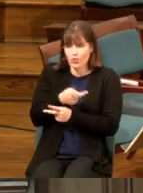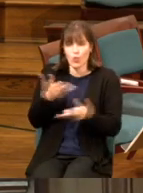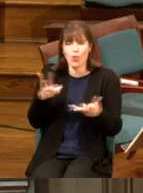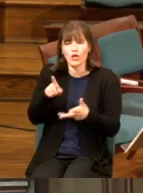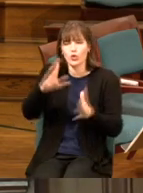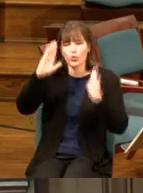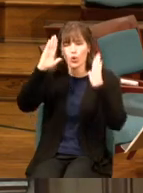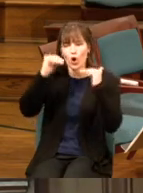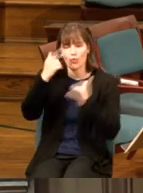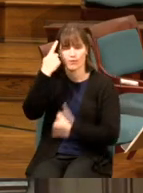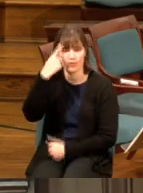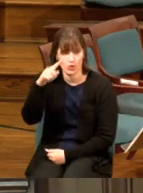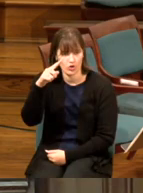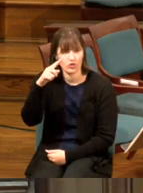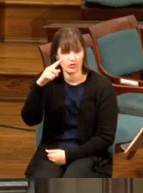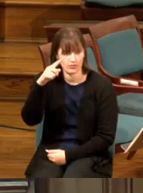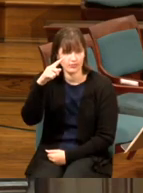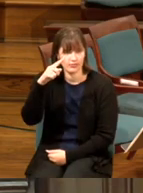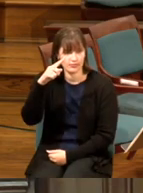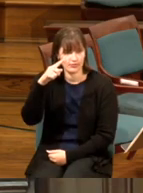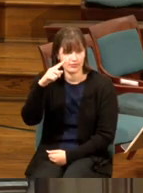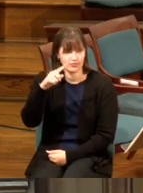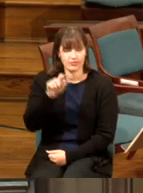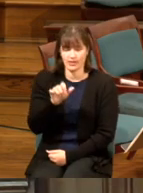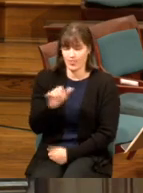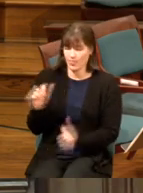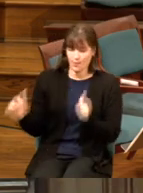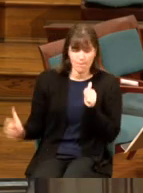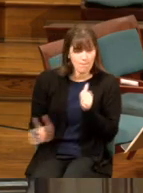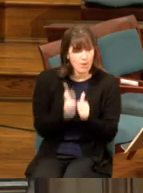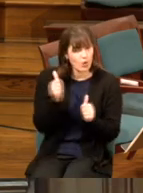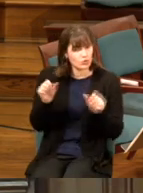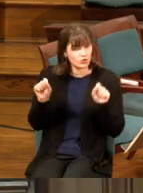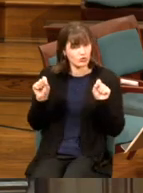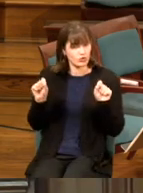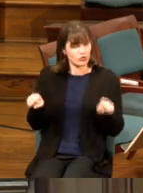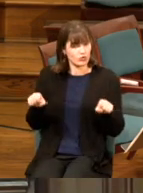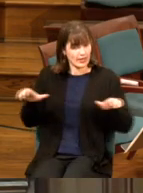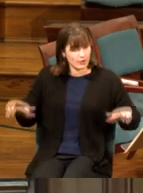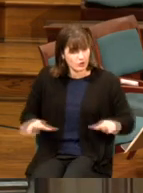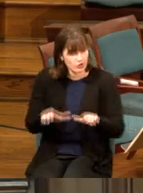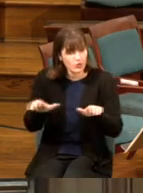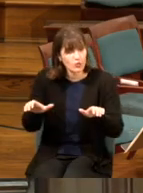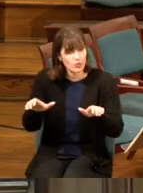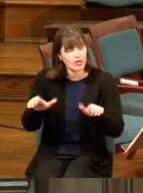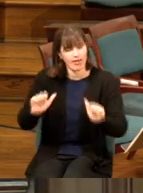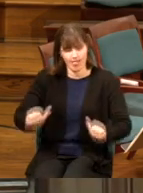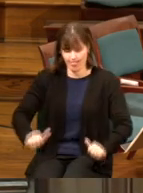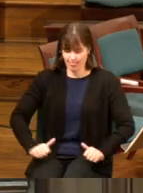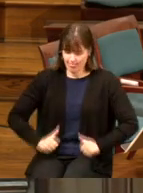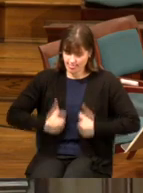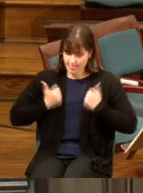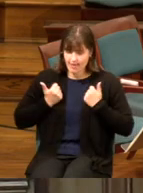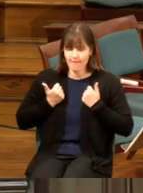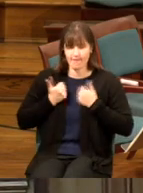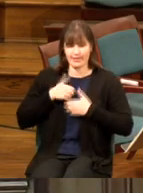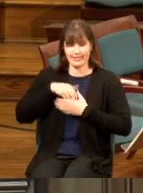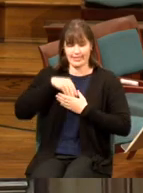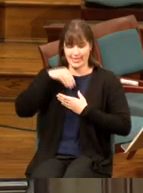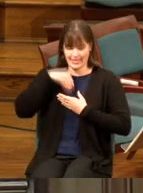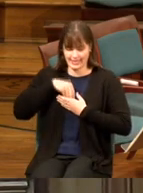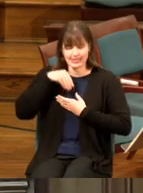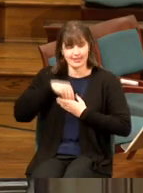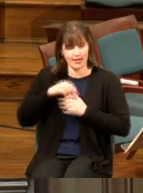hope for. And the most you can do is live inside